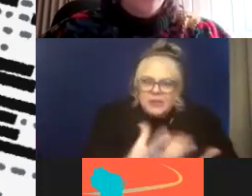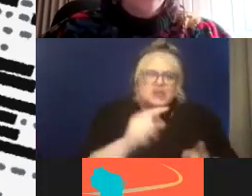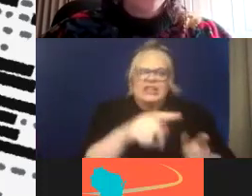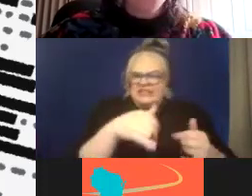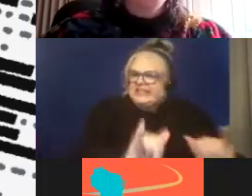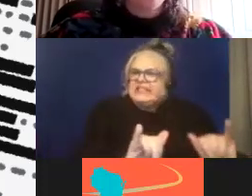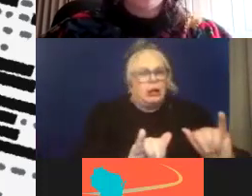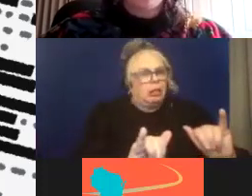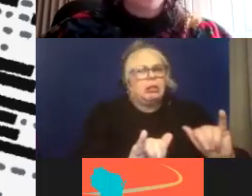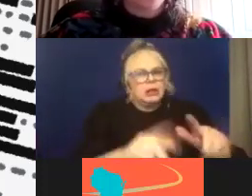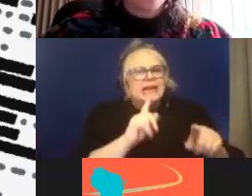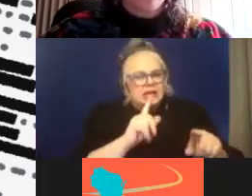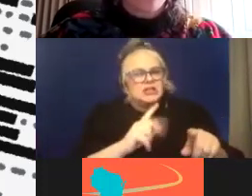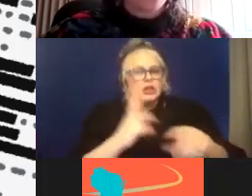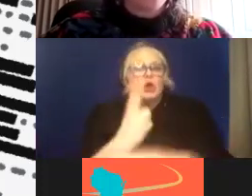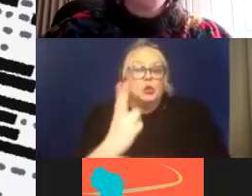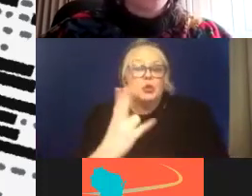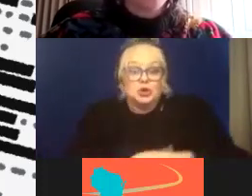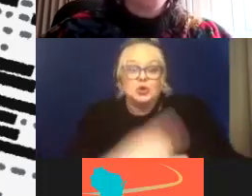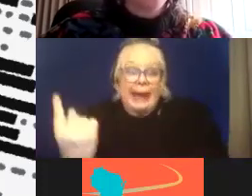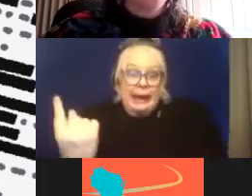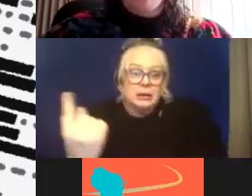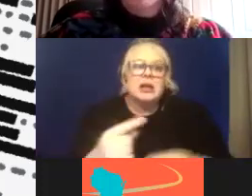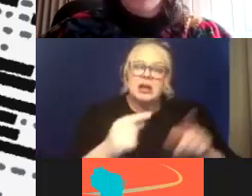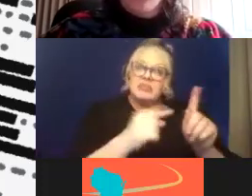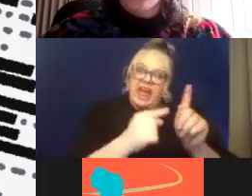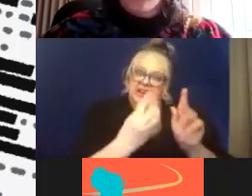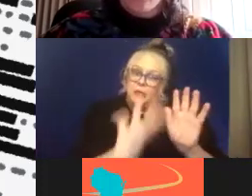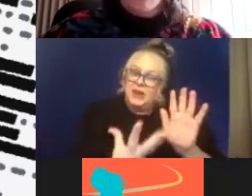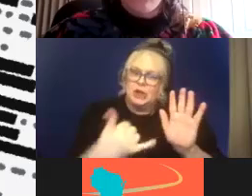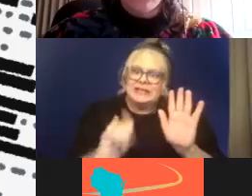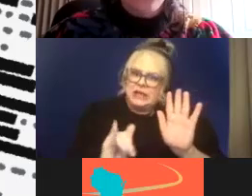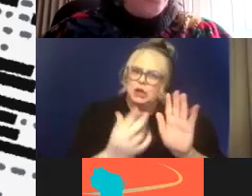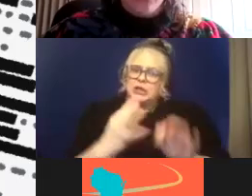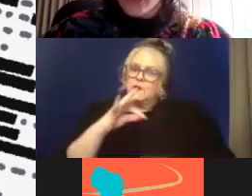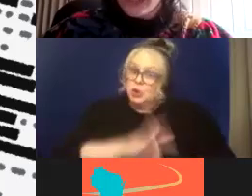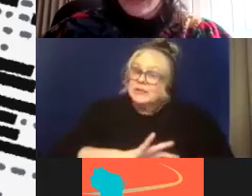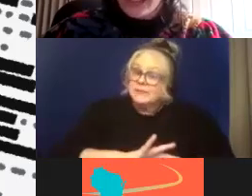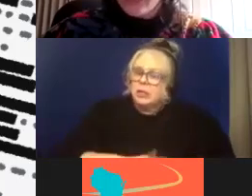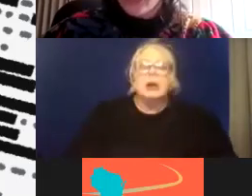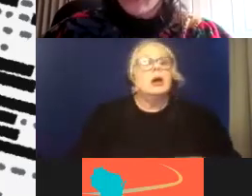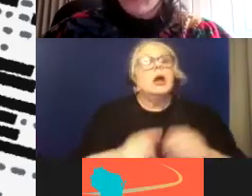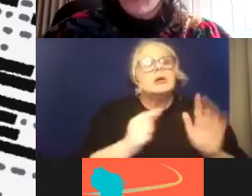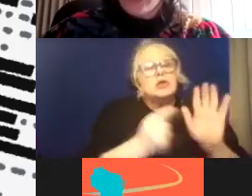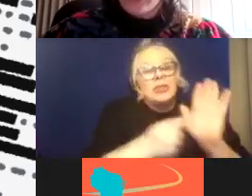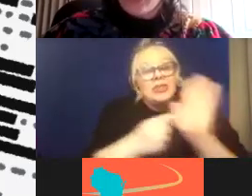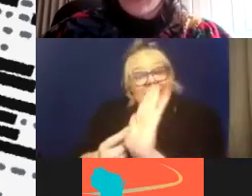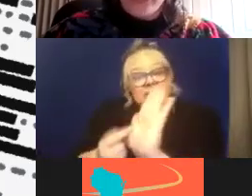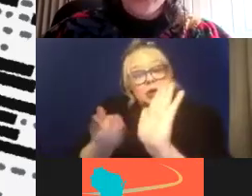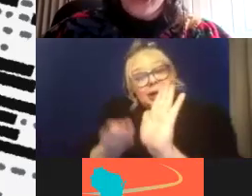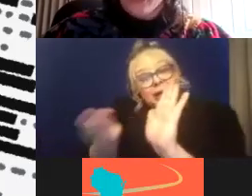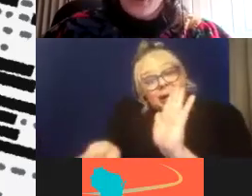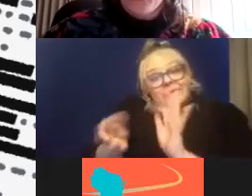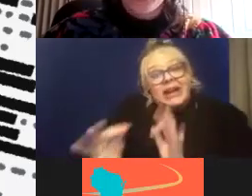your evidence. So this is one of those tools that can help if a survivor really wants to do this on their own. They are not interested in engaging with